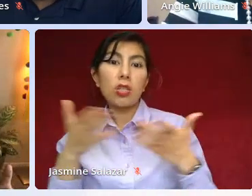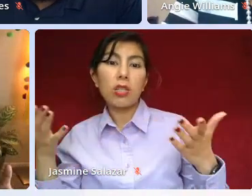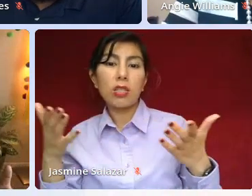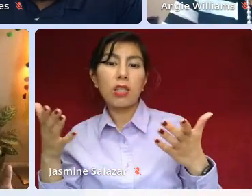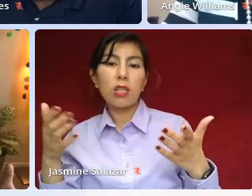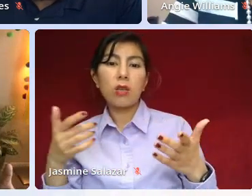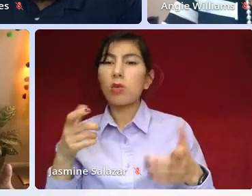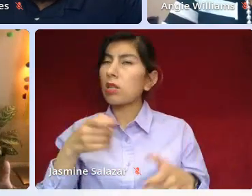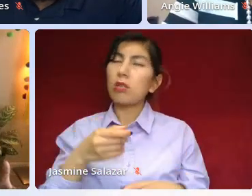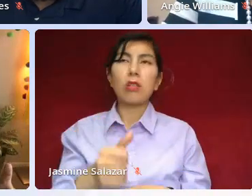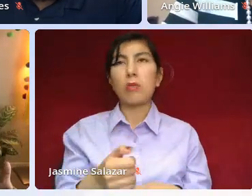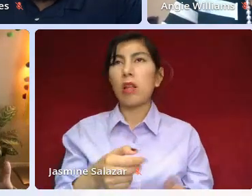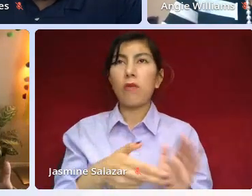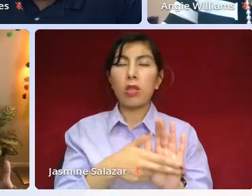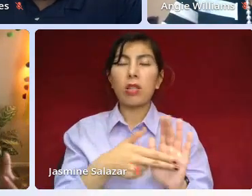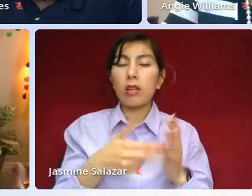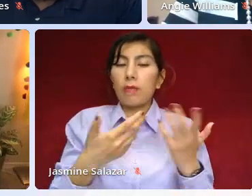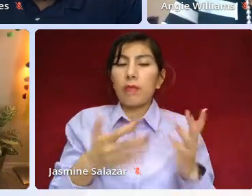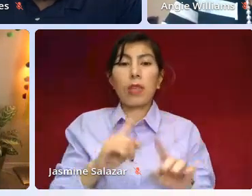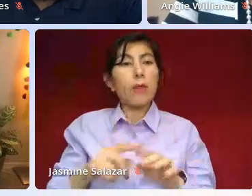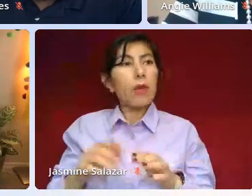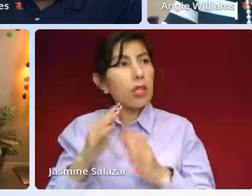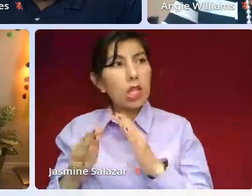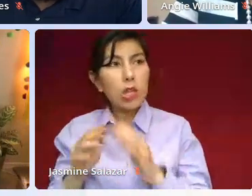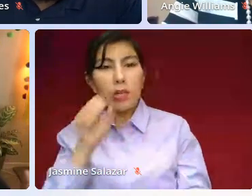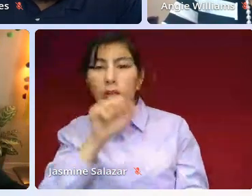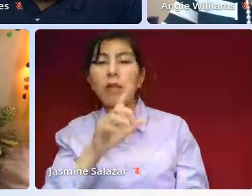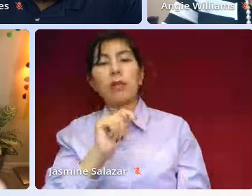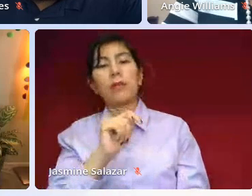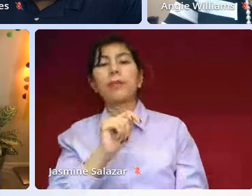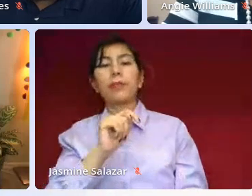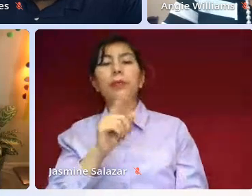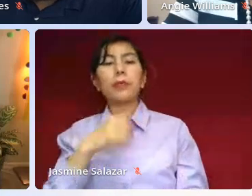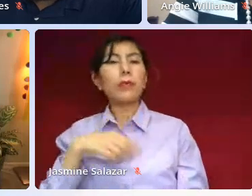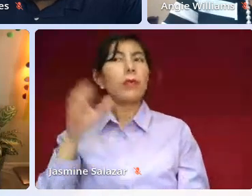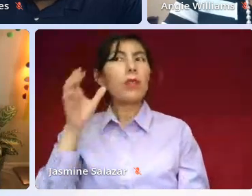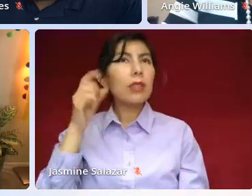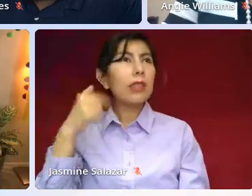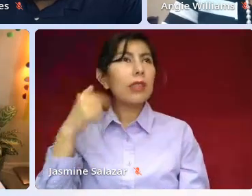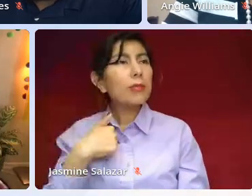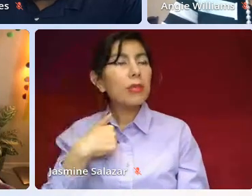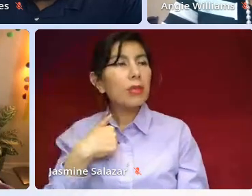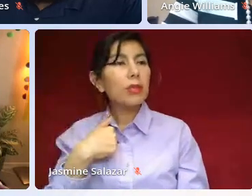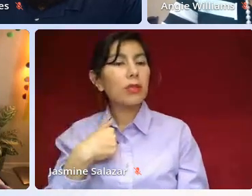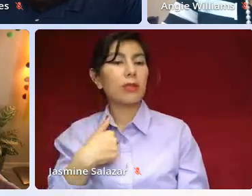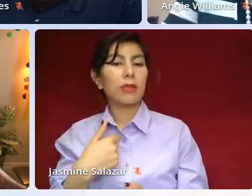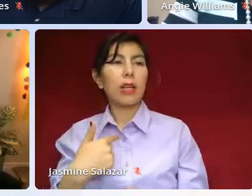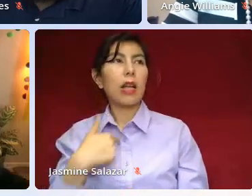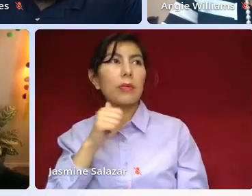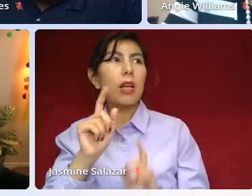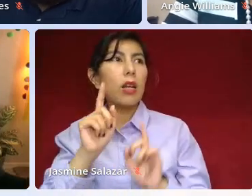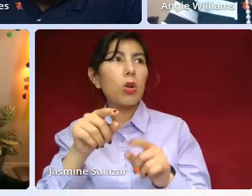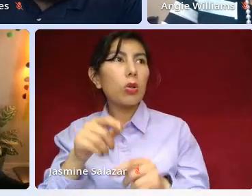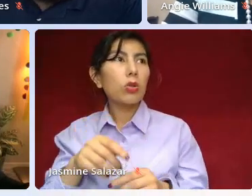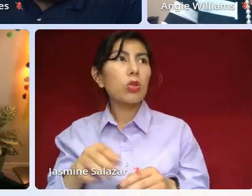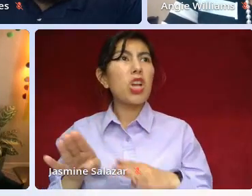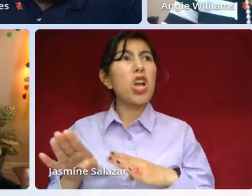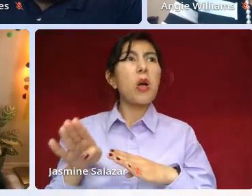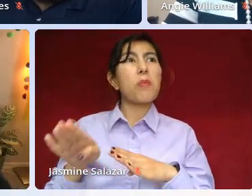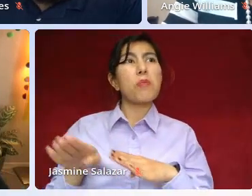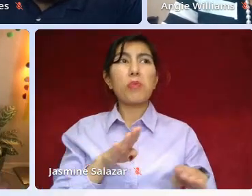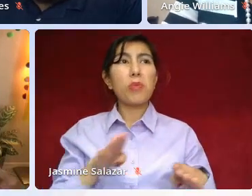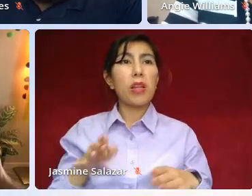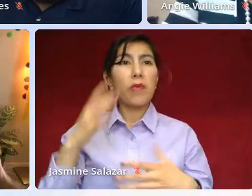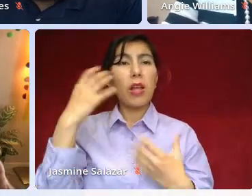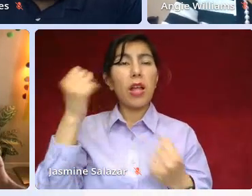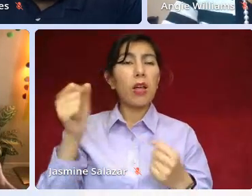for a sign, but the community loved it. Like, you listen to me, I'm not going to the behavioral health trailer no more. I'm going